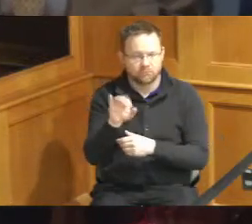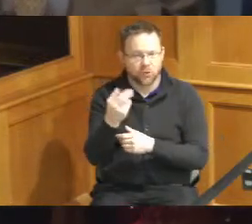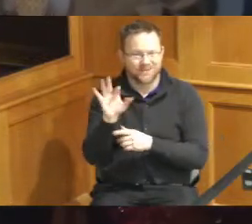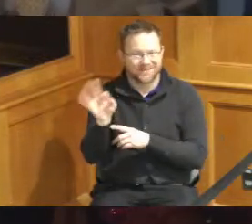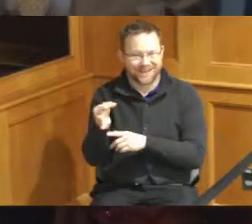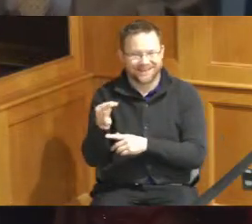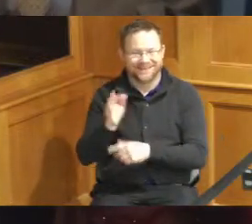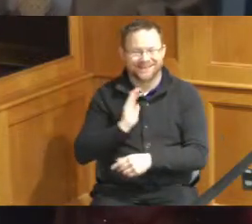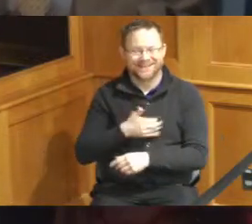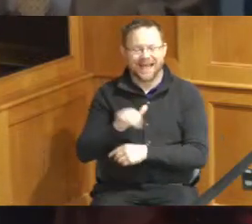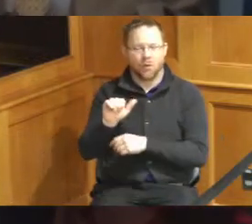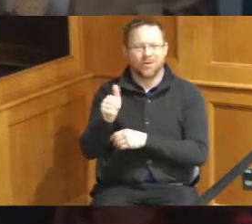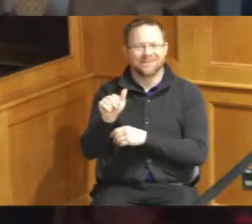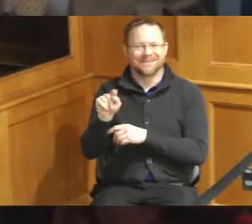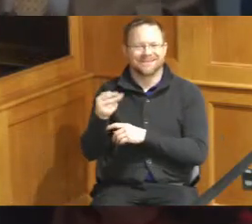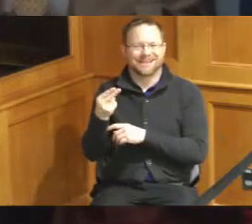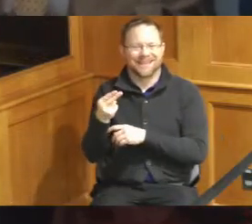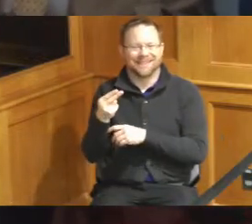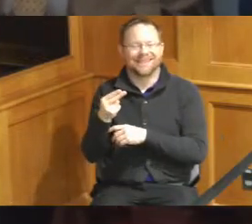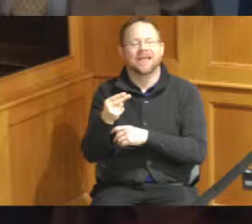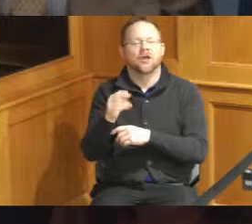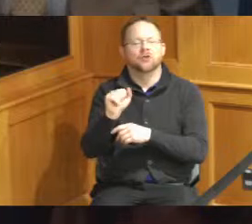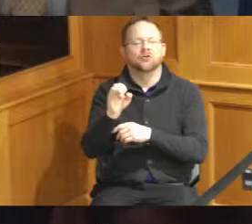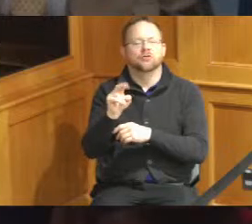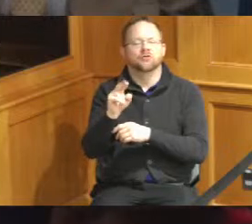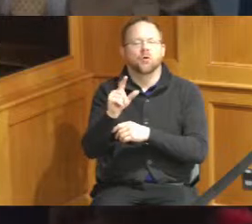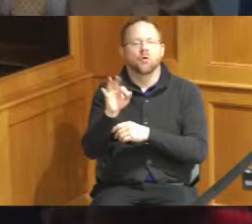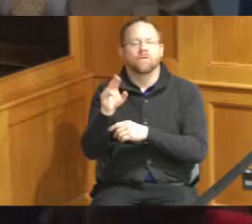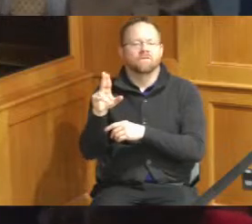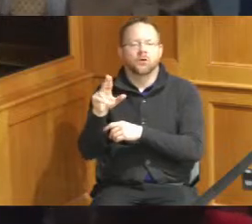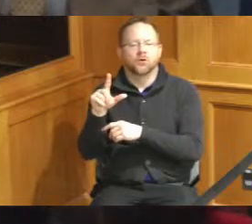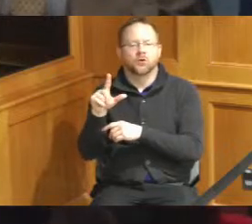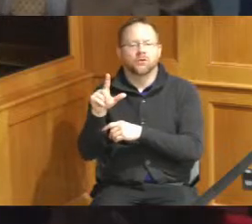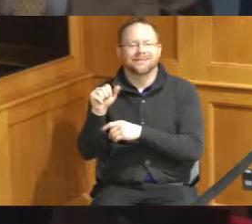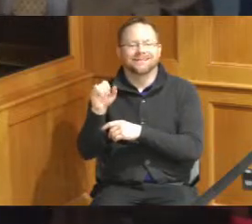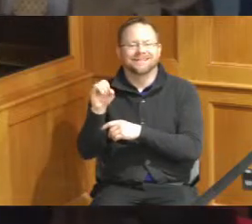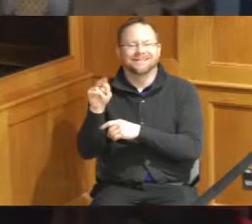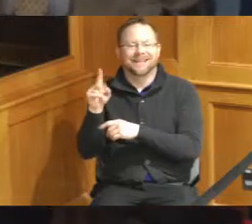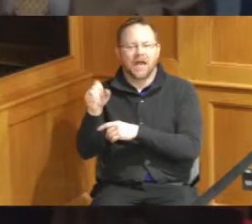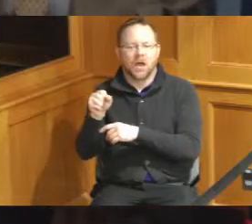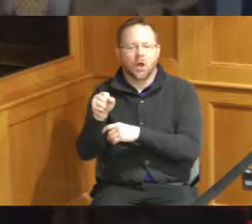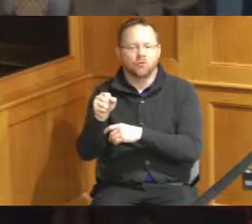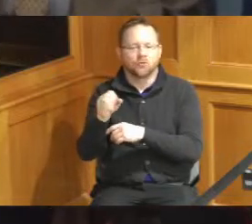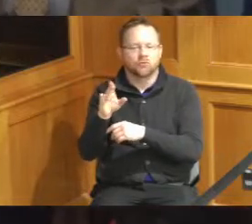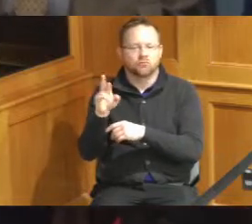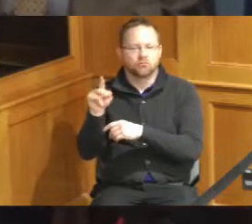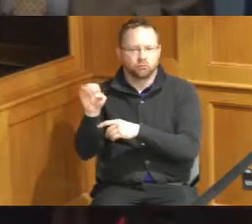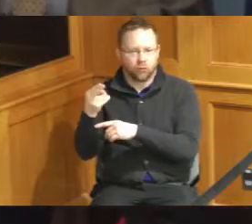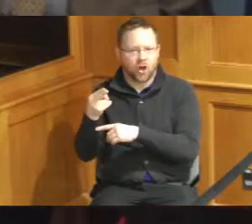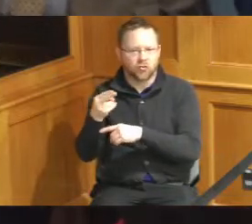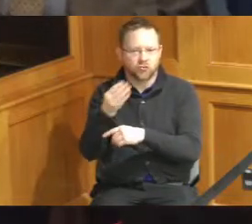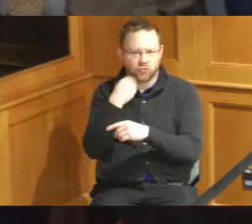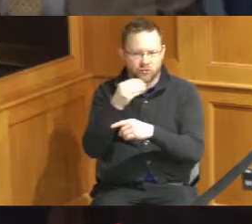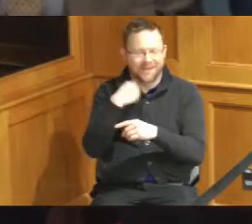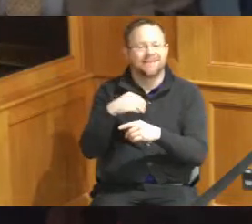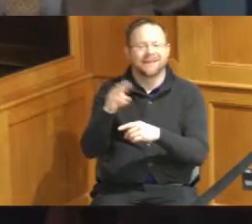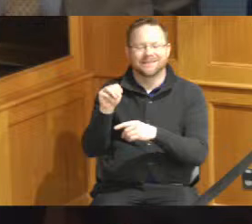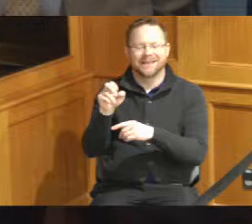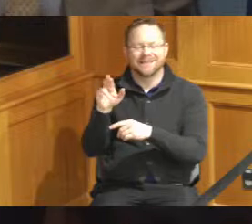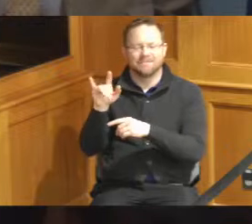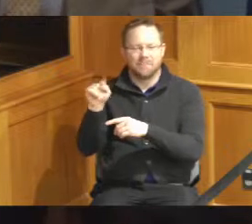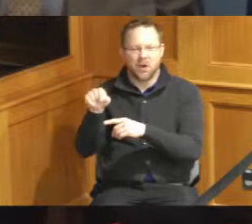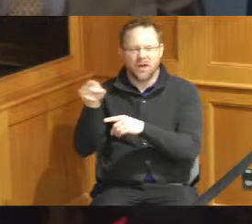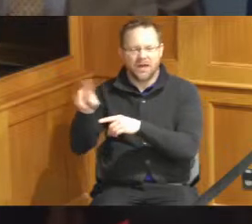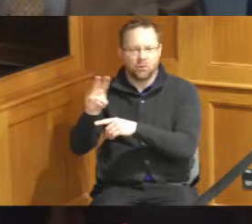our 10th annual Soulful Sounds Brunch. It will be held at the Marriott in Westchester, Ohio. We have a